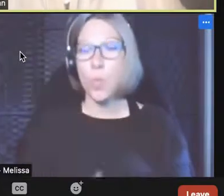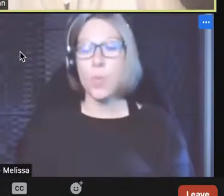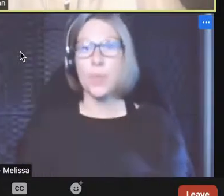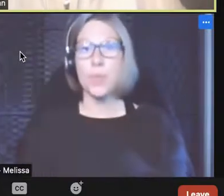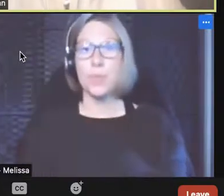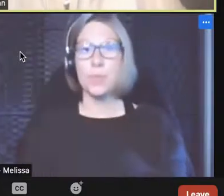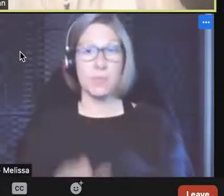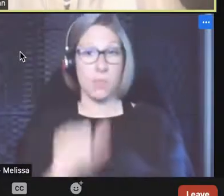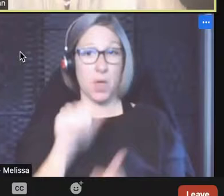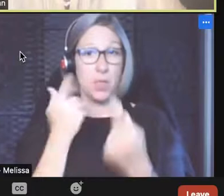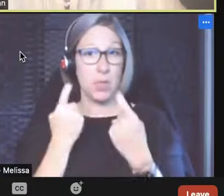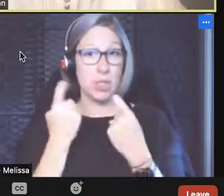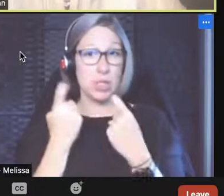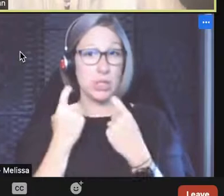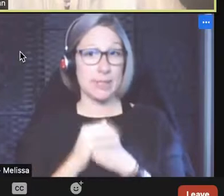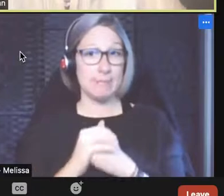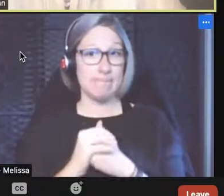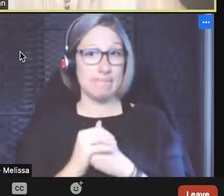Other questions?